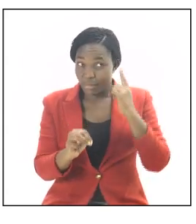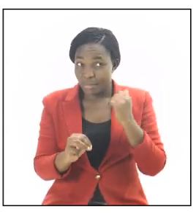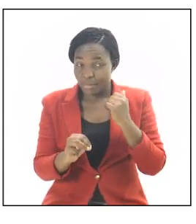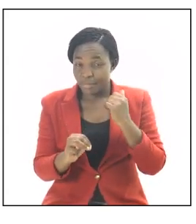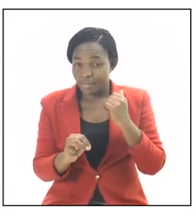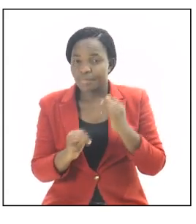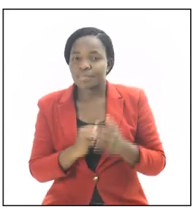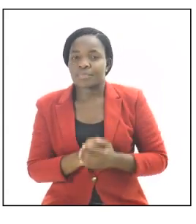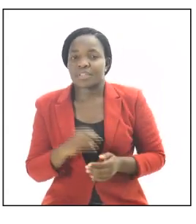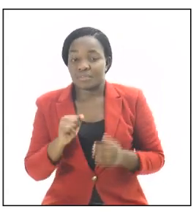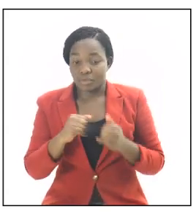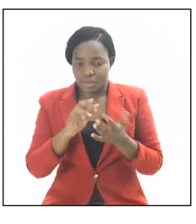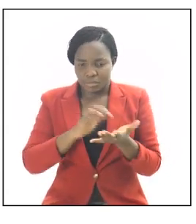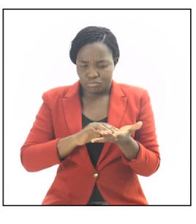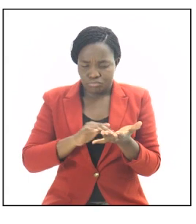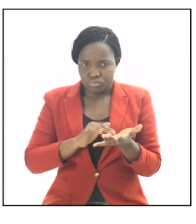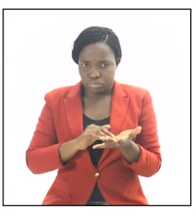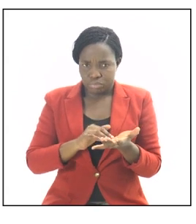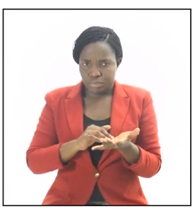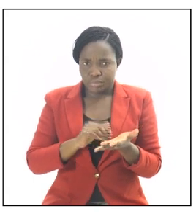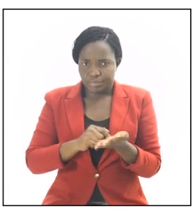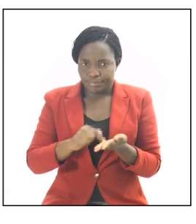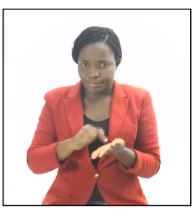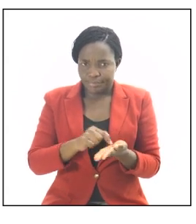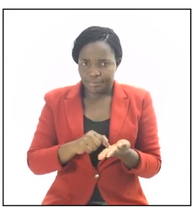we take the calculator value of pi